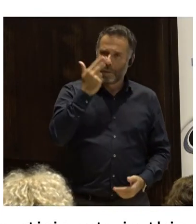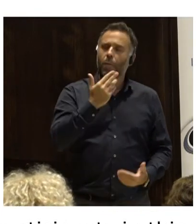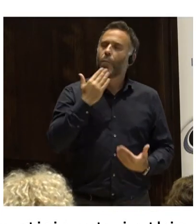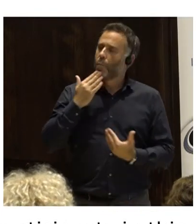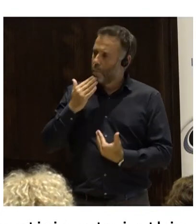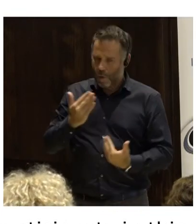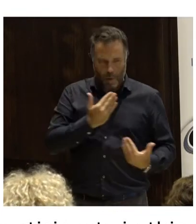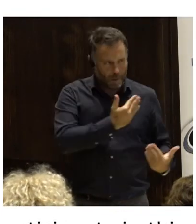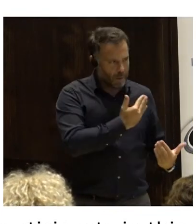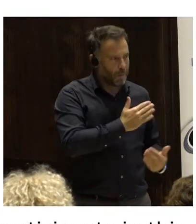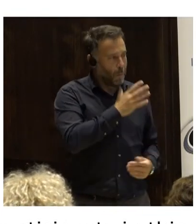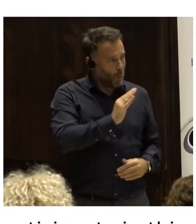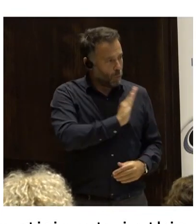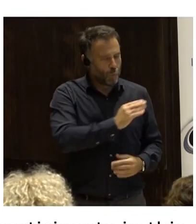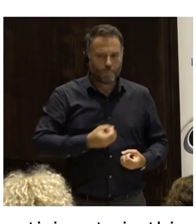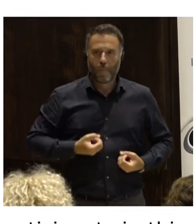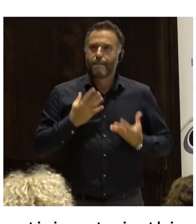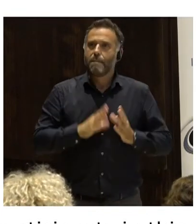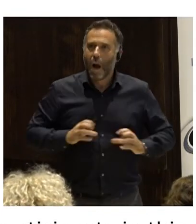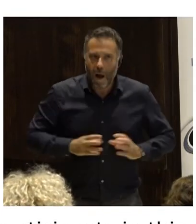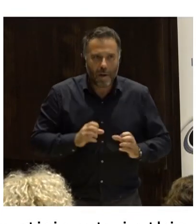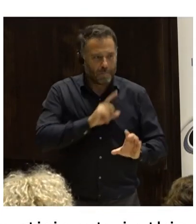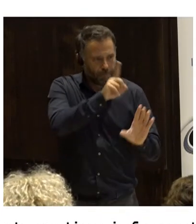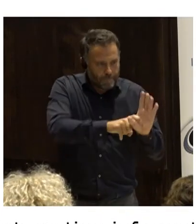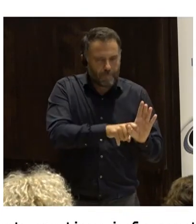table, so thank you again, and thank you to you